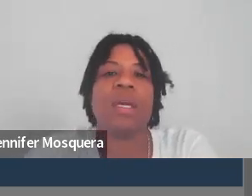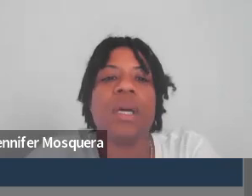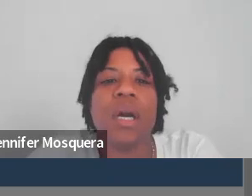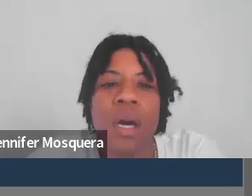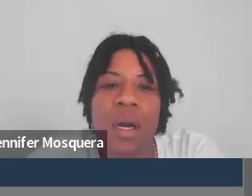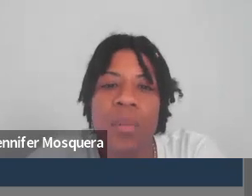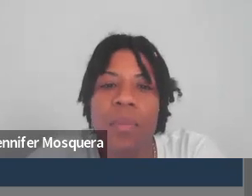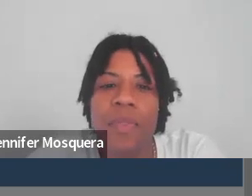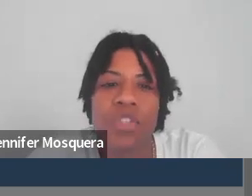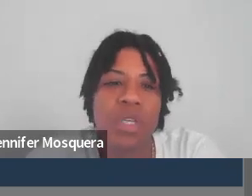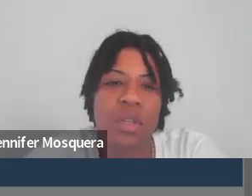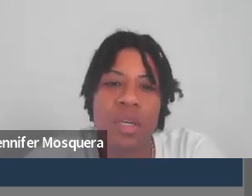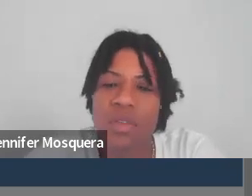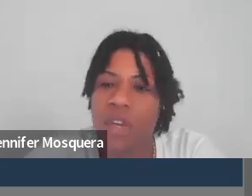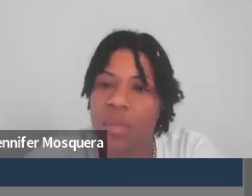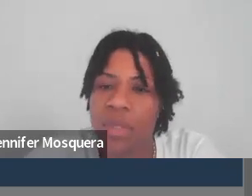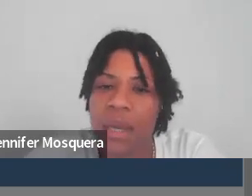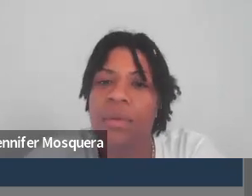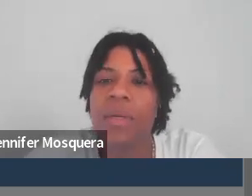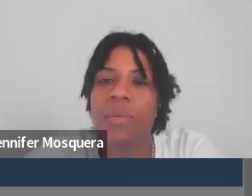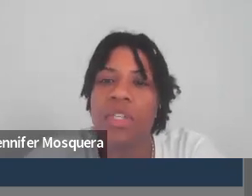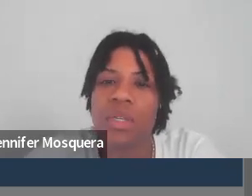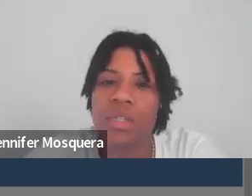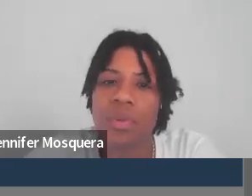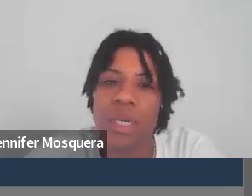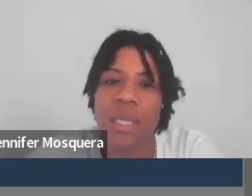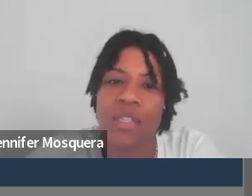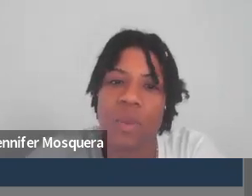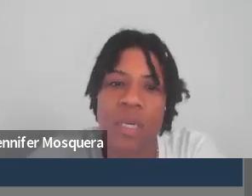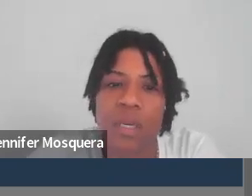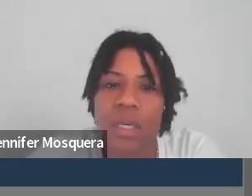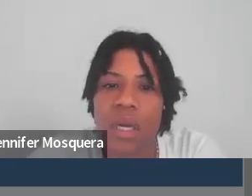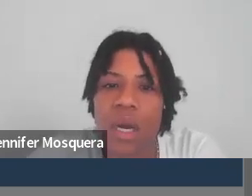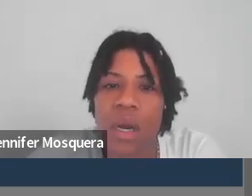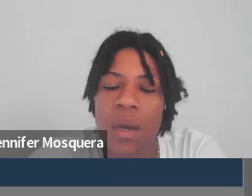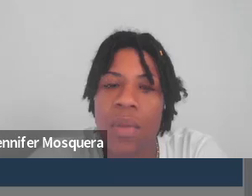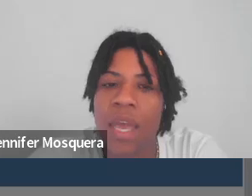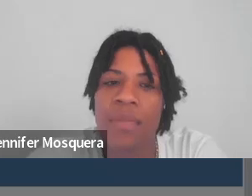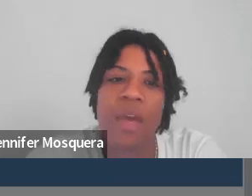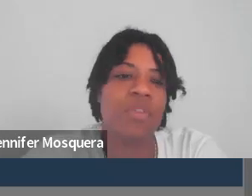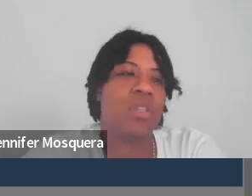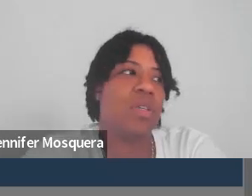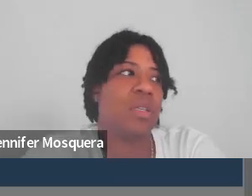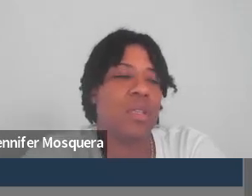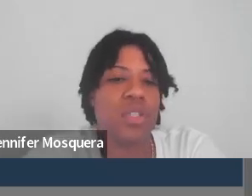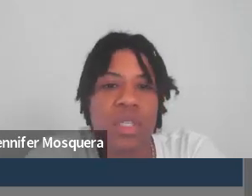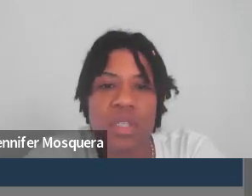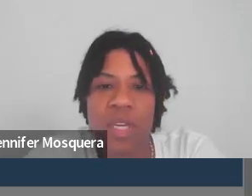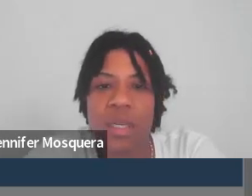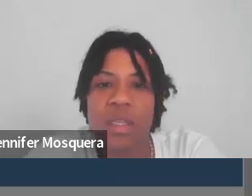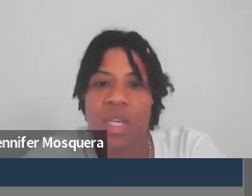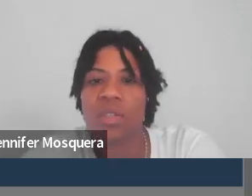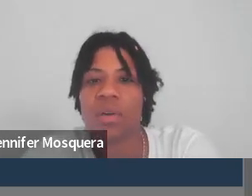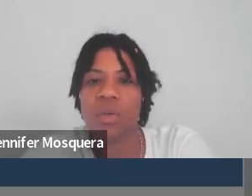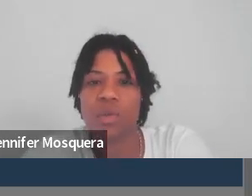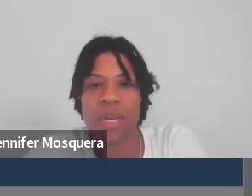it, right? This change log is available now. We just deployed it last week. And obviously you can see that the changes